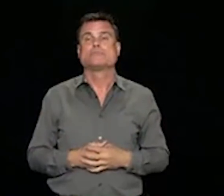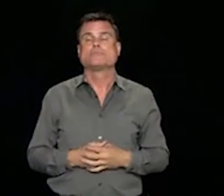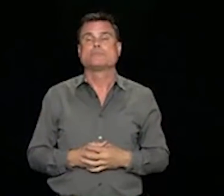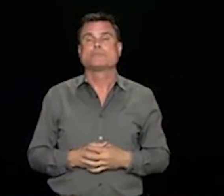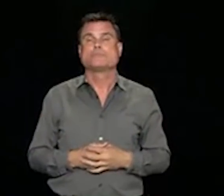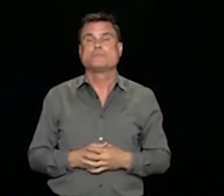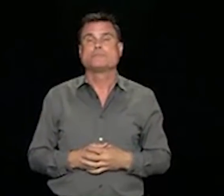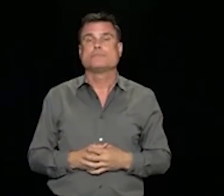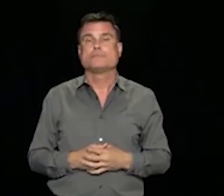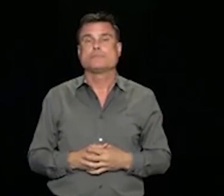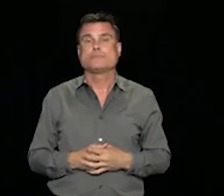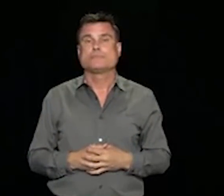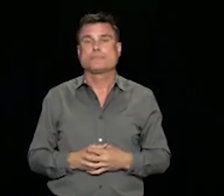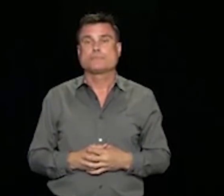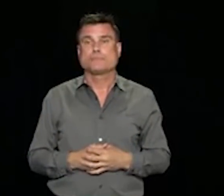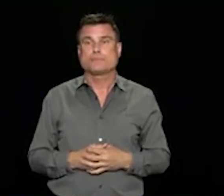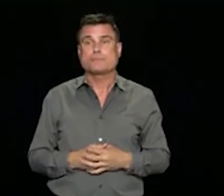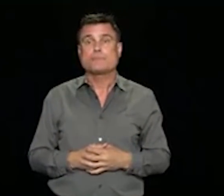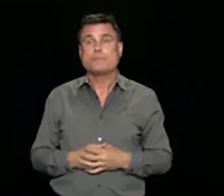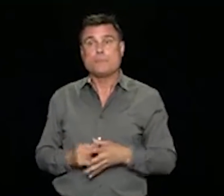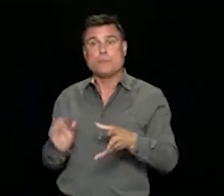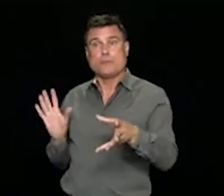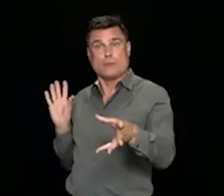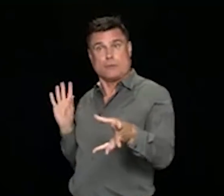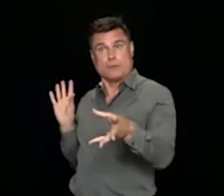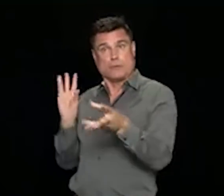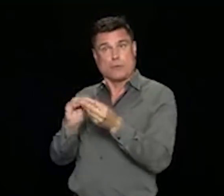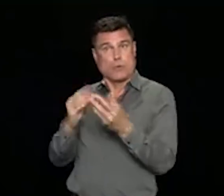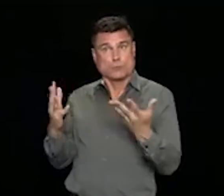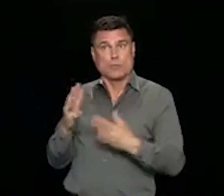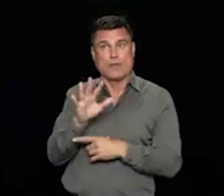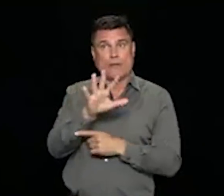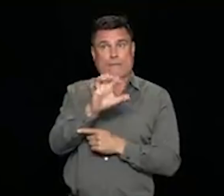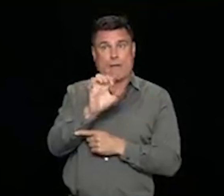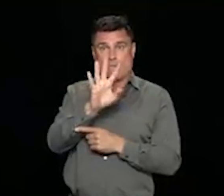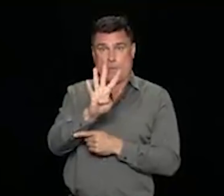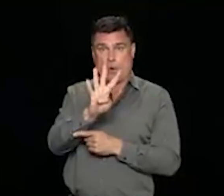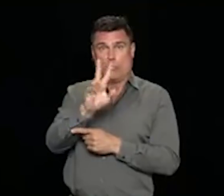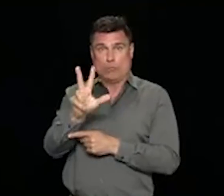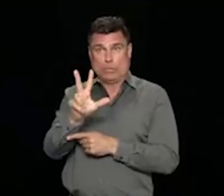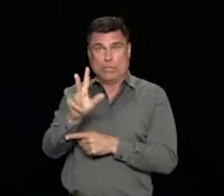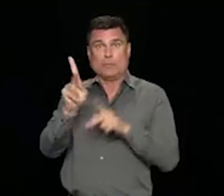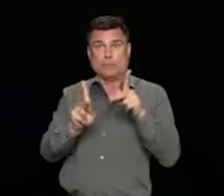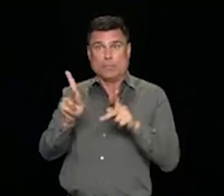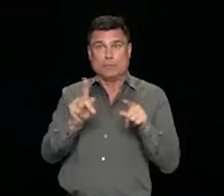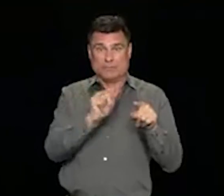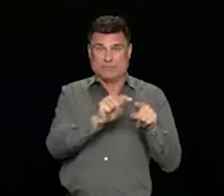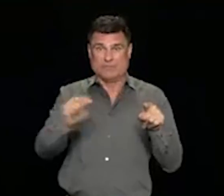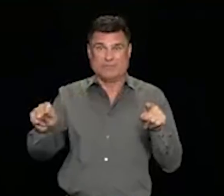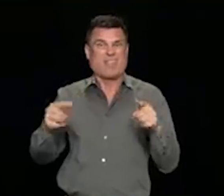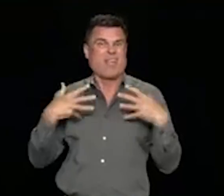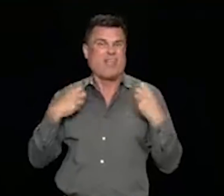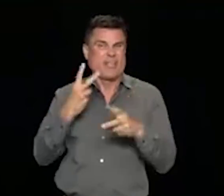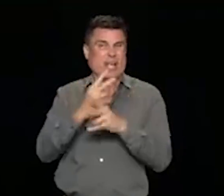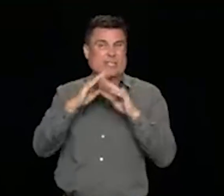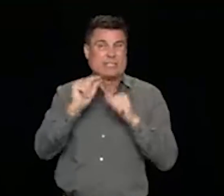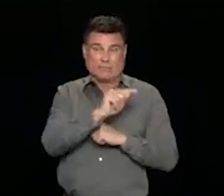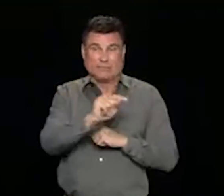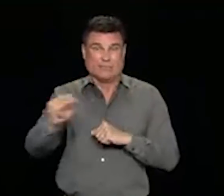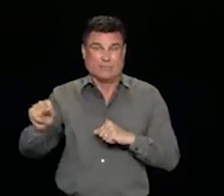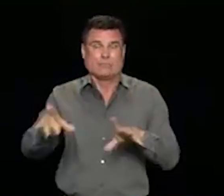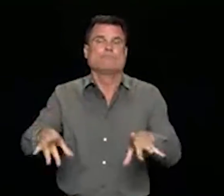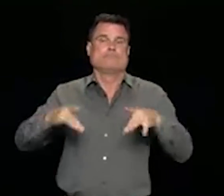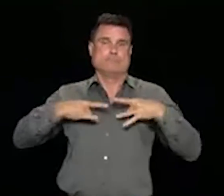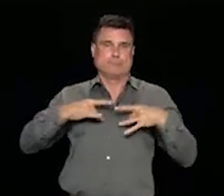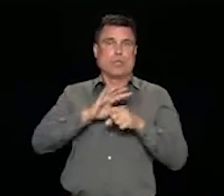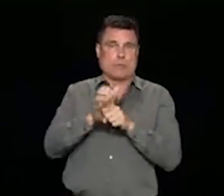staff case. Bringing our total to 543 people in the healthcare system. You will note that that is actually 2